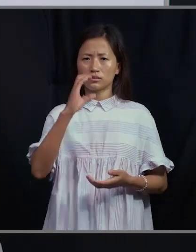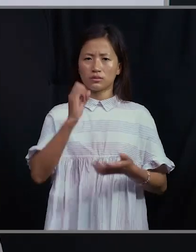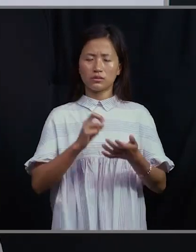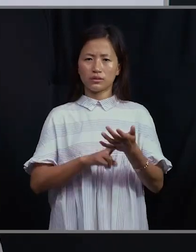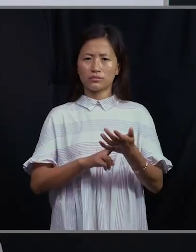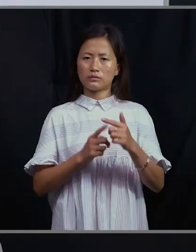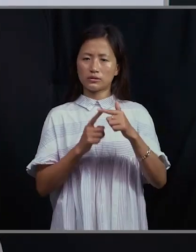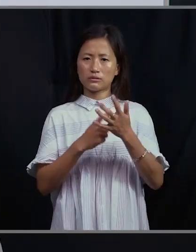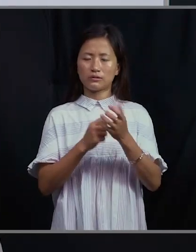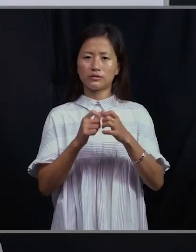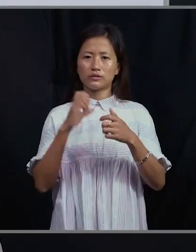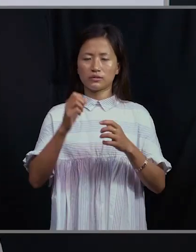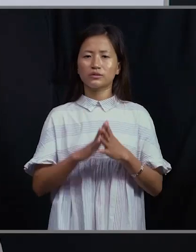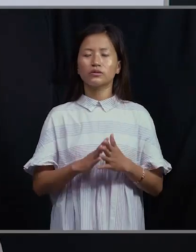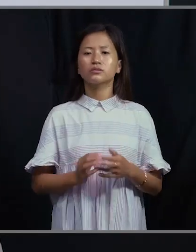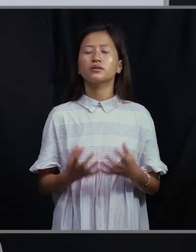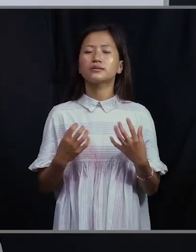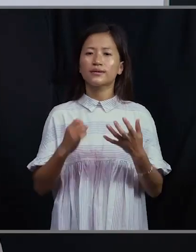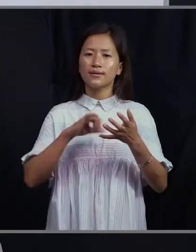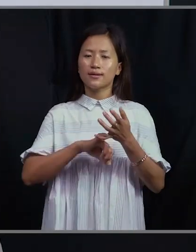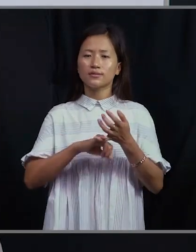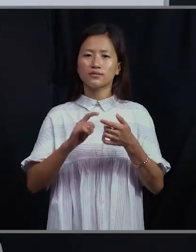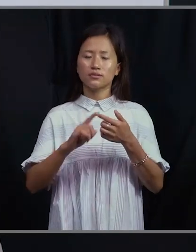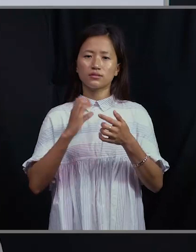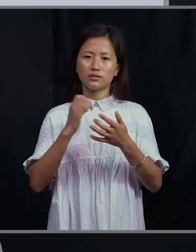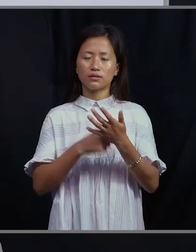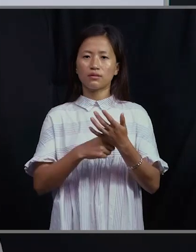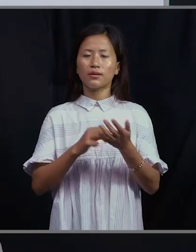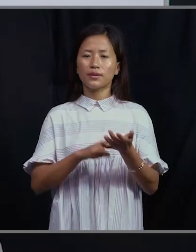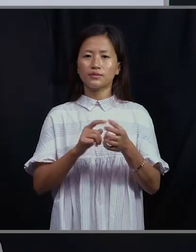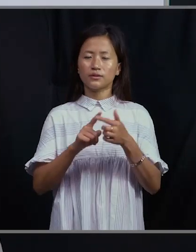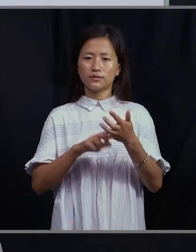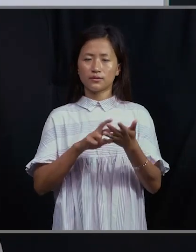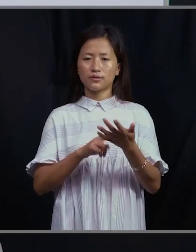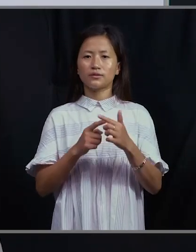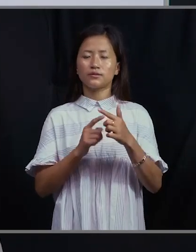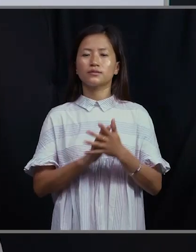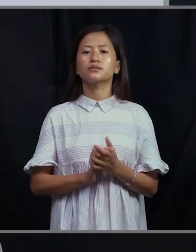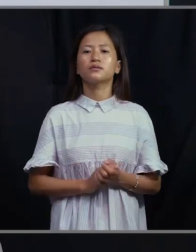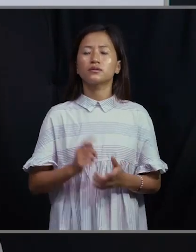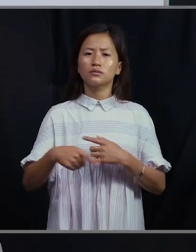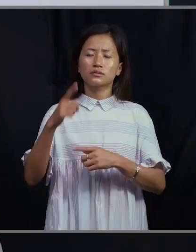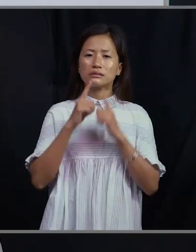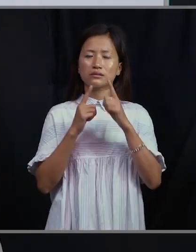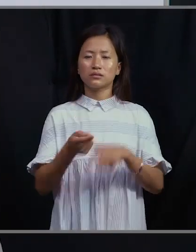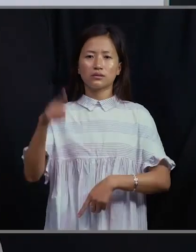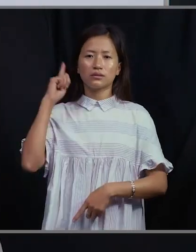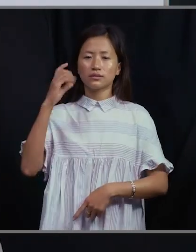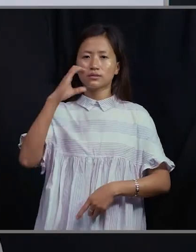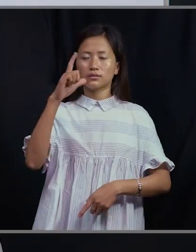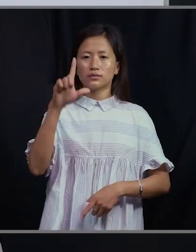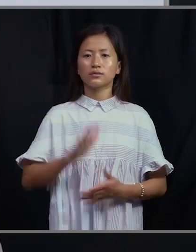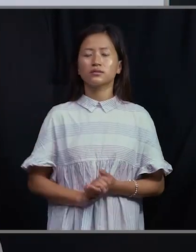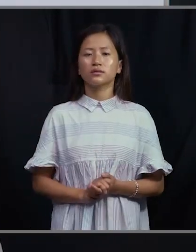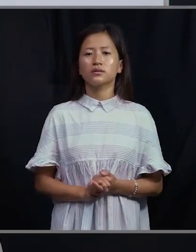but it is also a sacrament. Okay, what does it mean by the term sacrament? We have discussed it in the last class. Sacrament